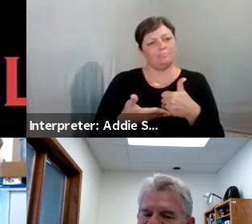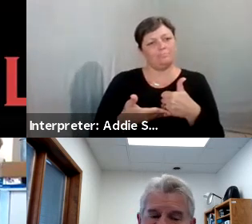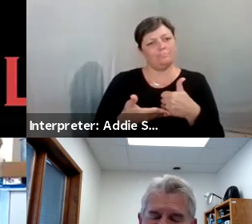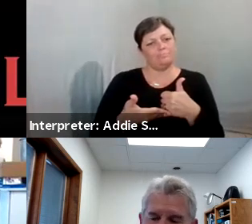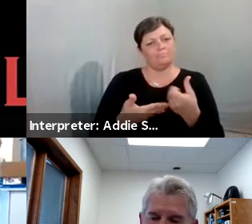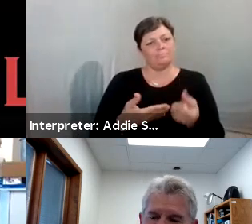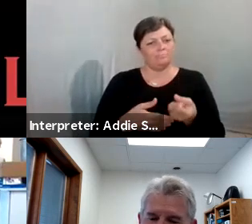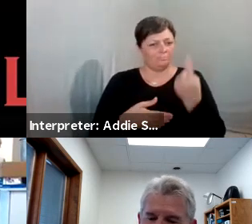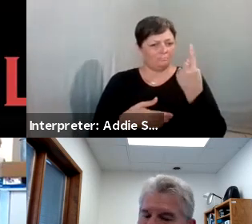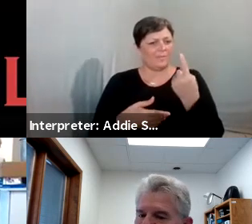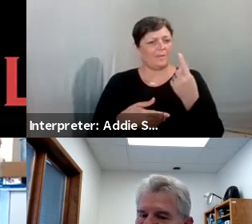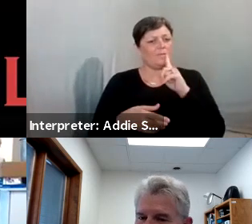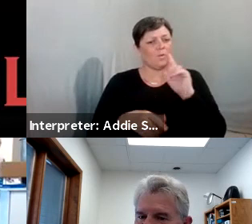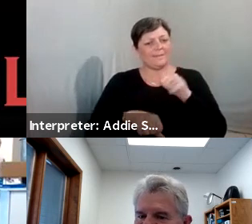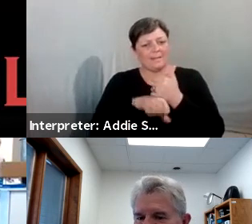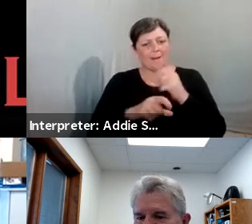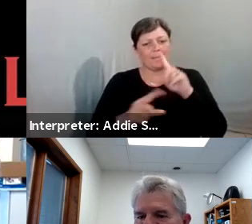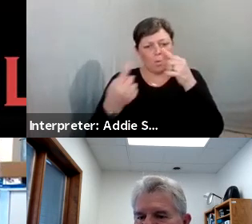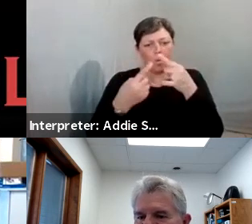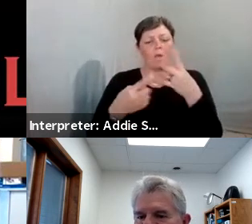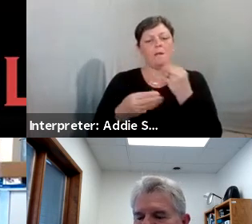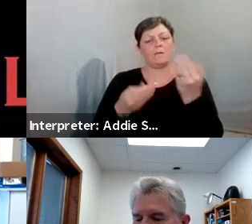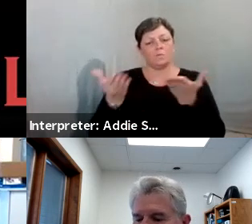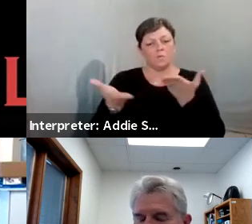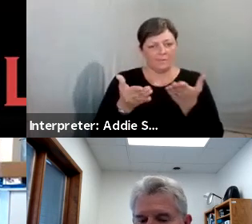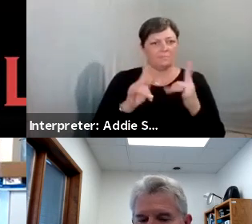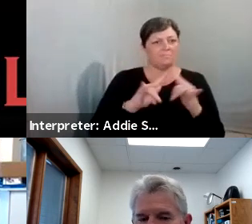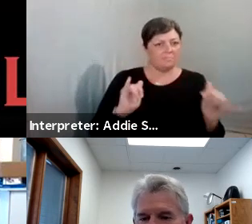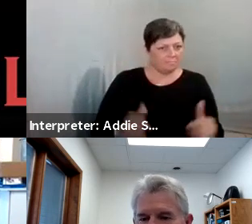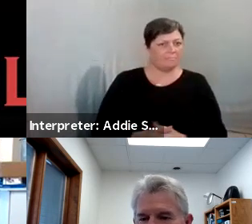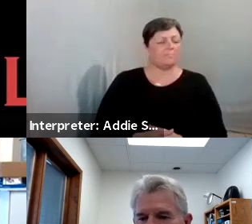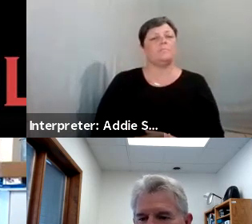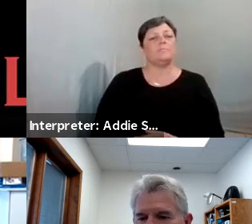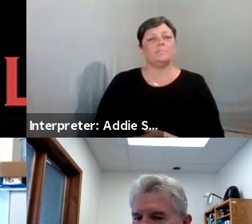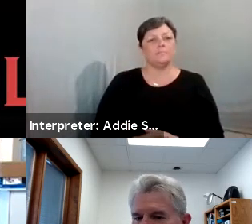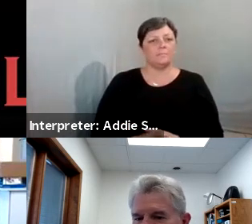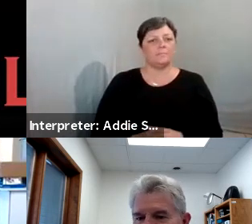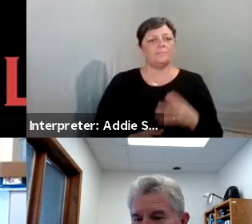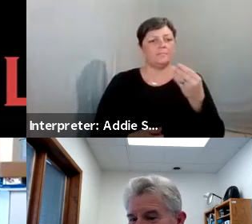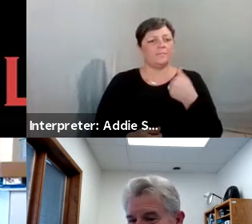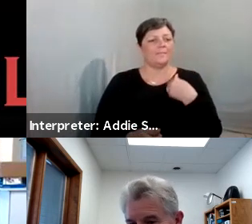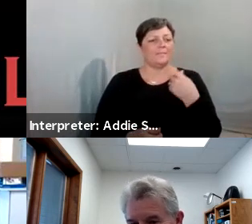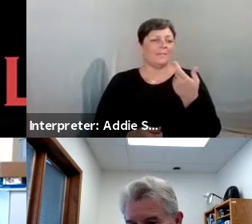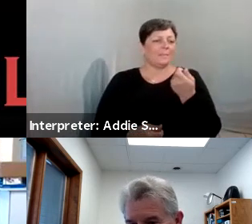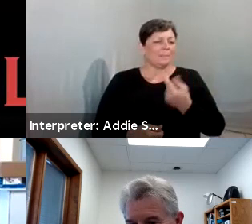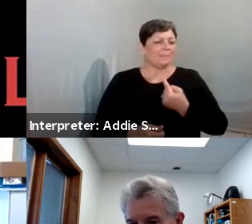in terms of establishing goals and services and that kind of thing. And I kind of miss that